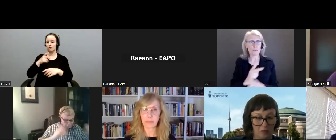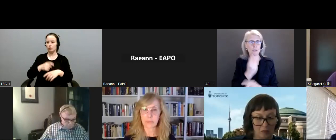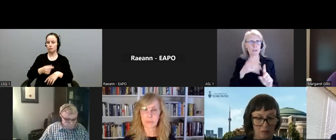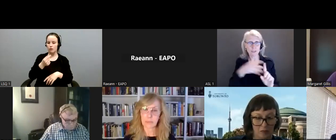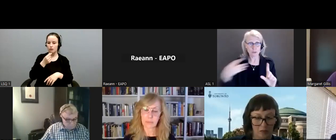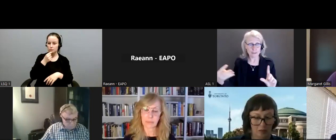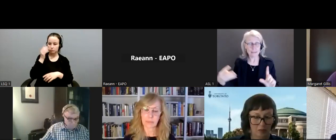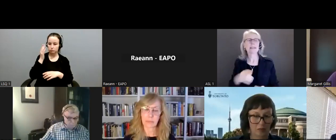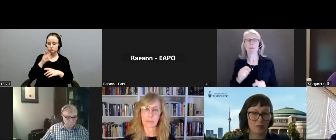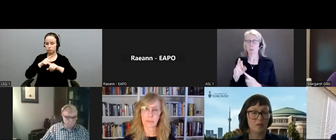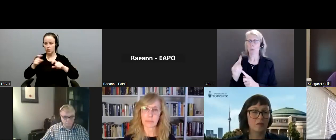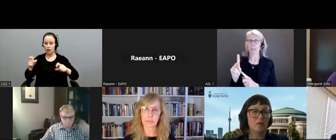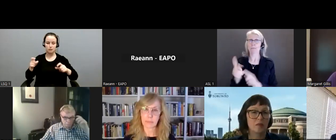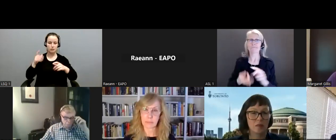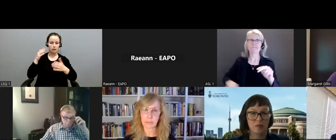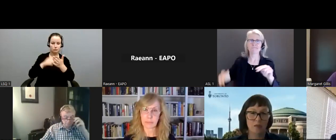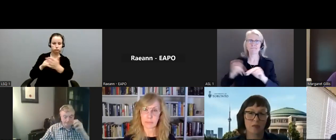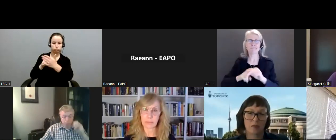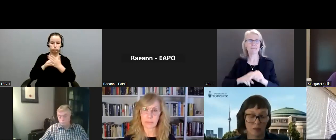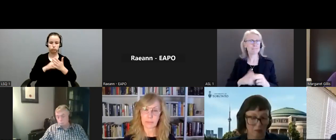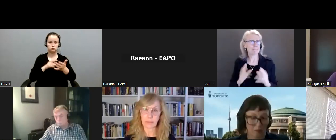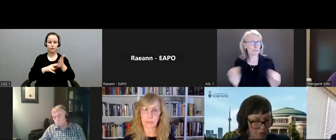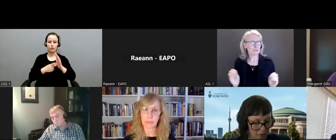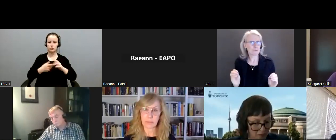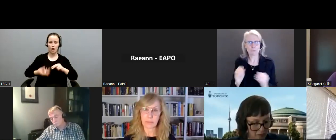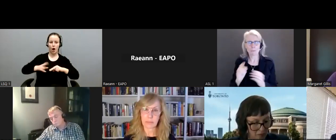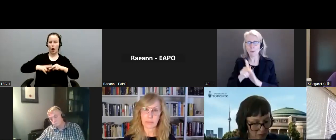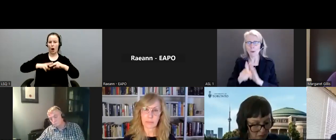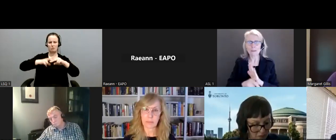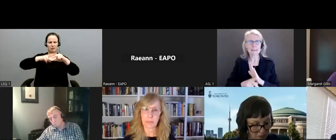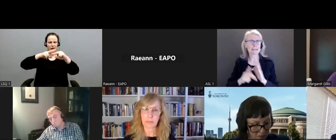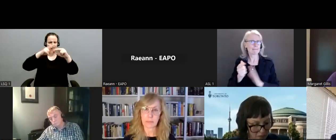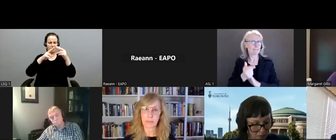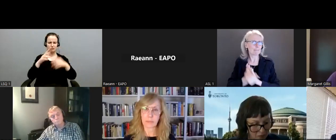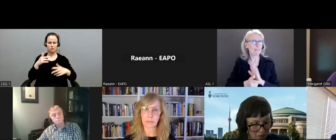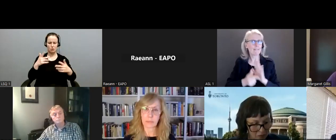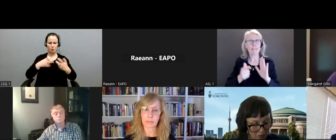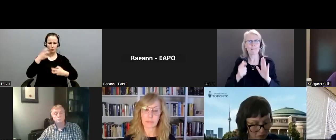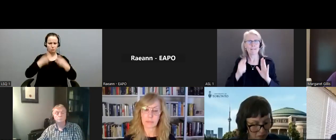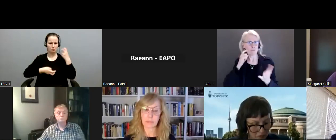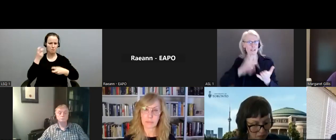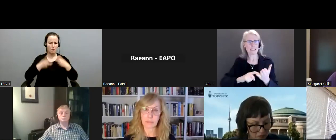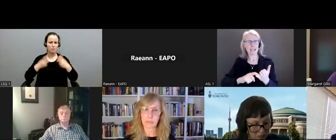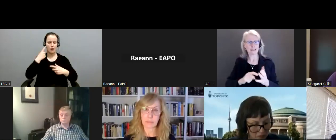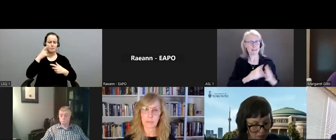significantly increases with no concerted efforts to connect intersectionality in laws, policies, and